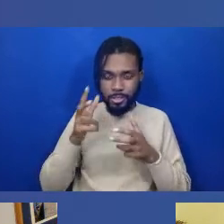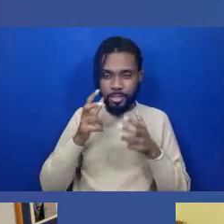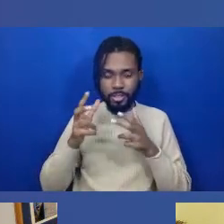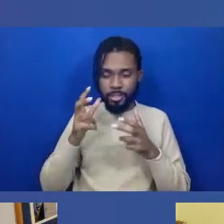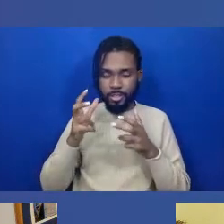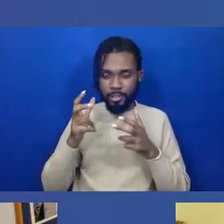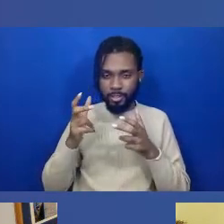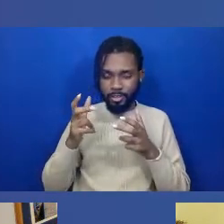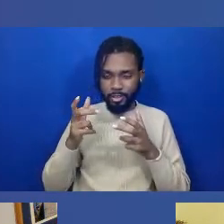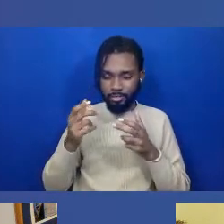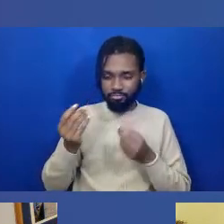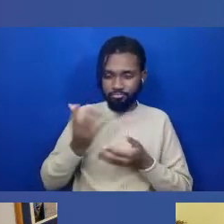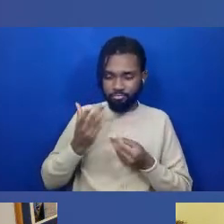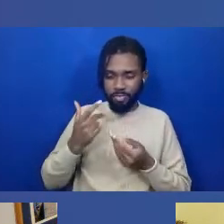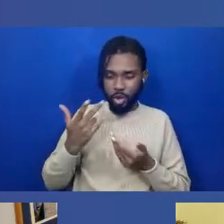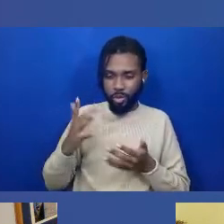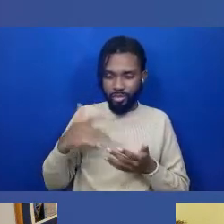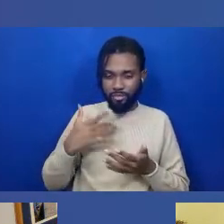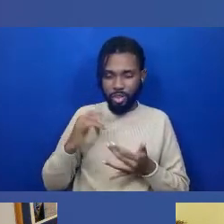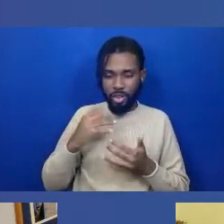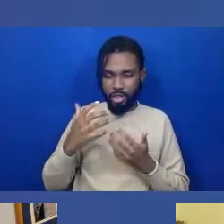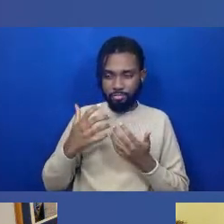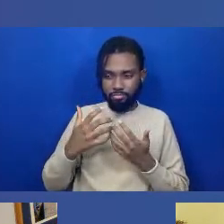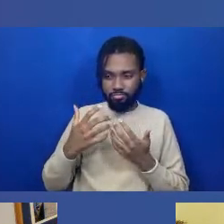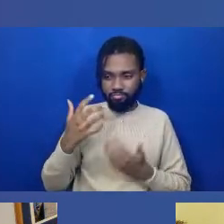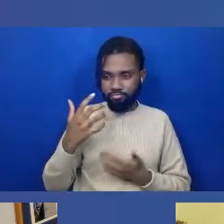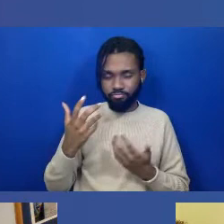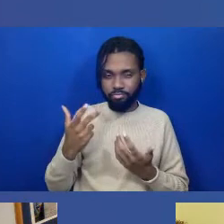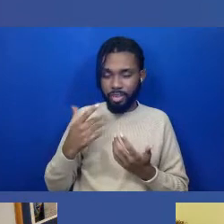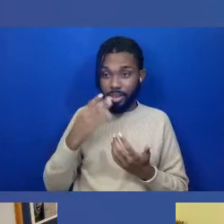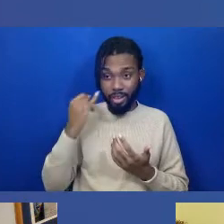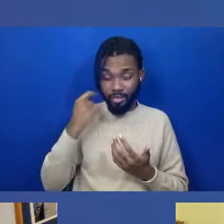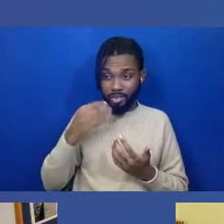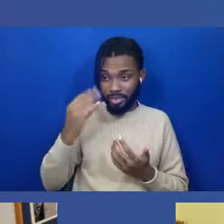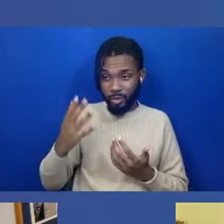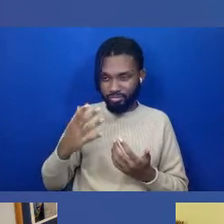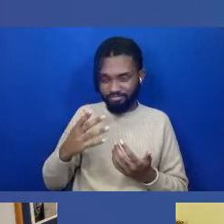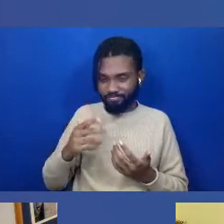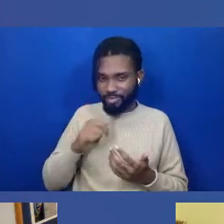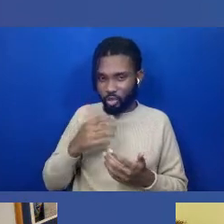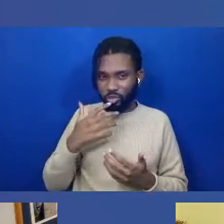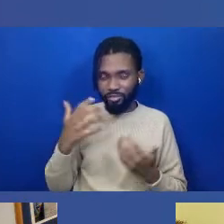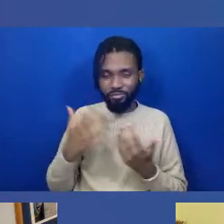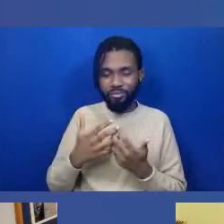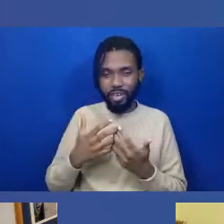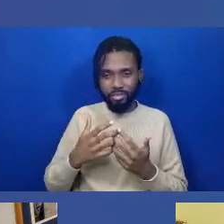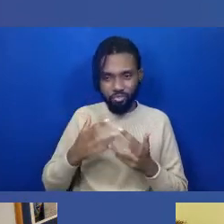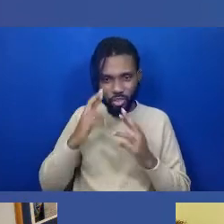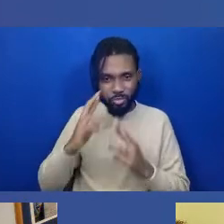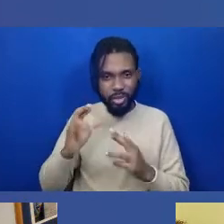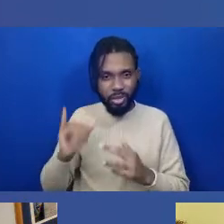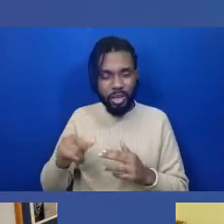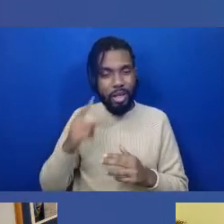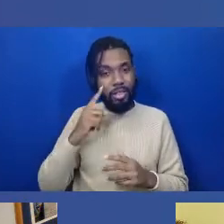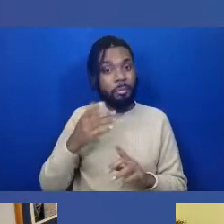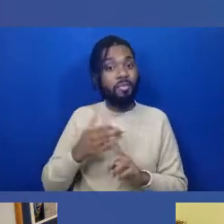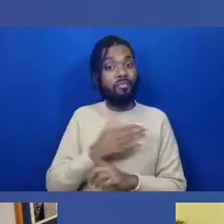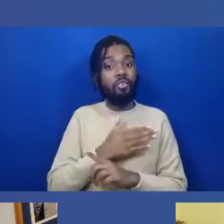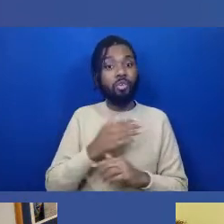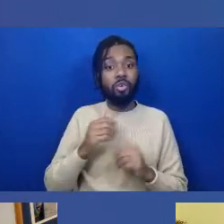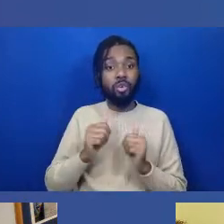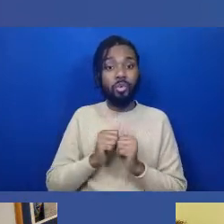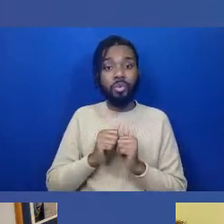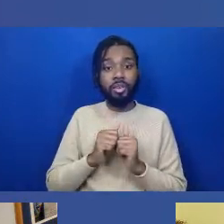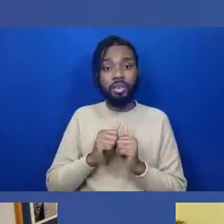for me, and then respect that. Don't try to create, I think in our prep call, I said, don't try to, you know, hook me with